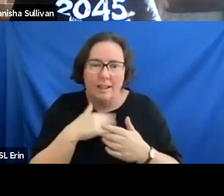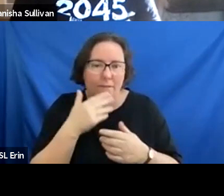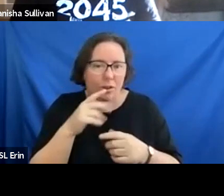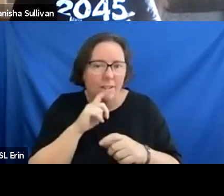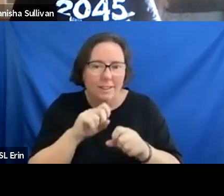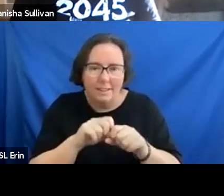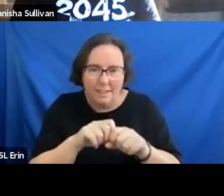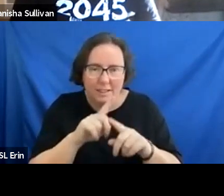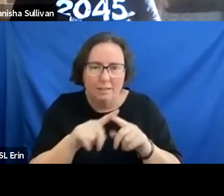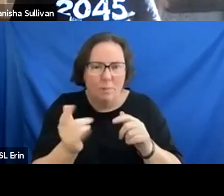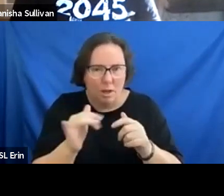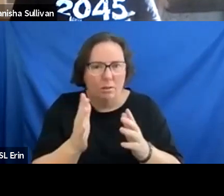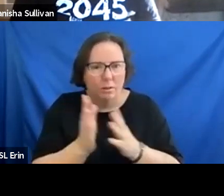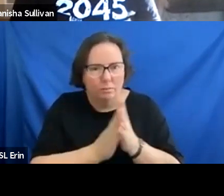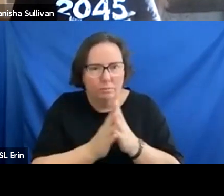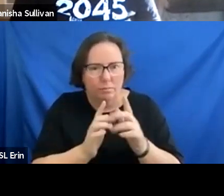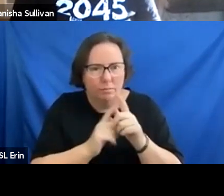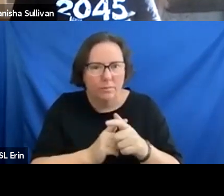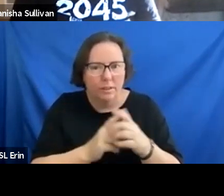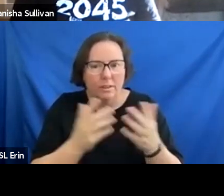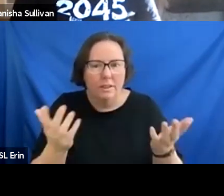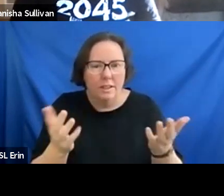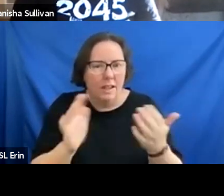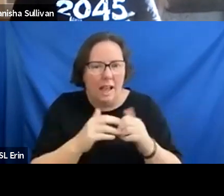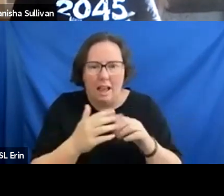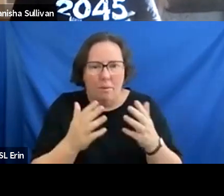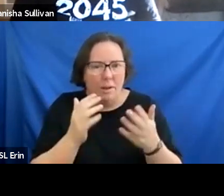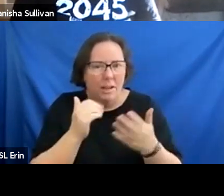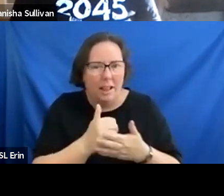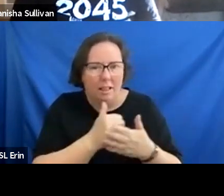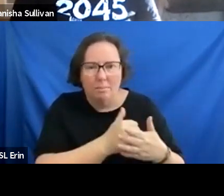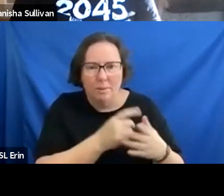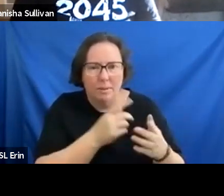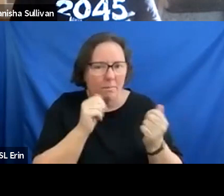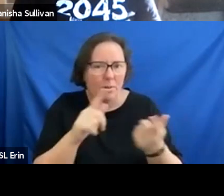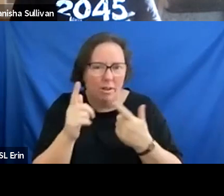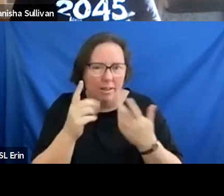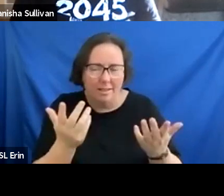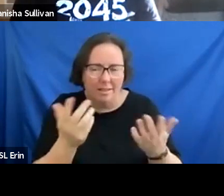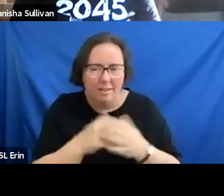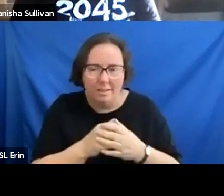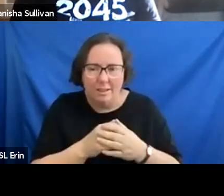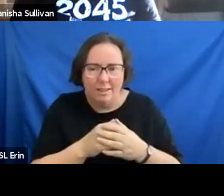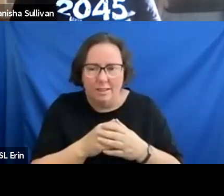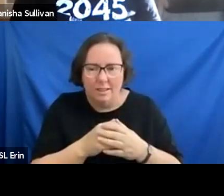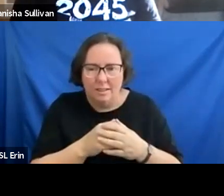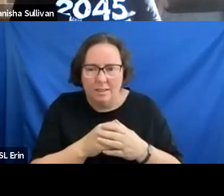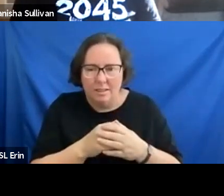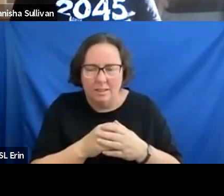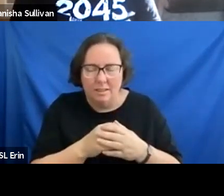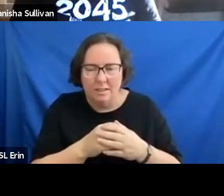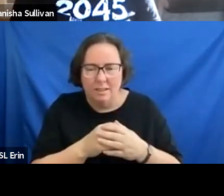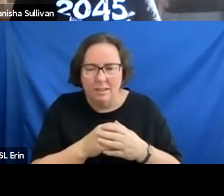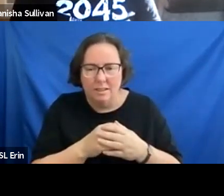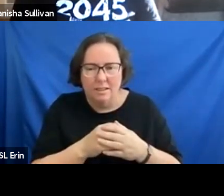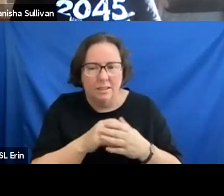but he also less prepared. How are we going to help them? We do not pull that fast kids slow